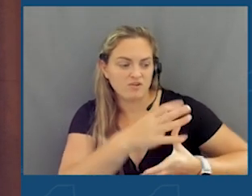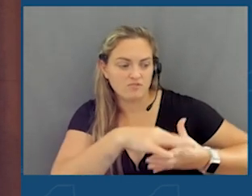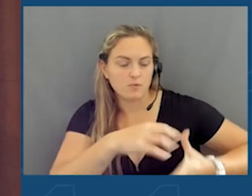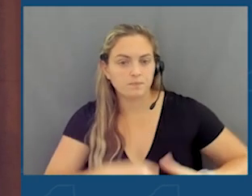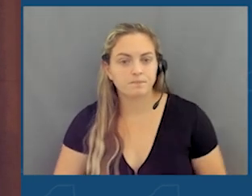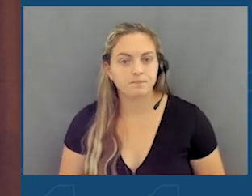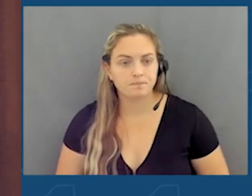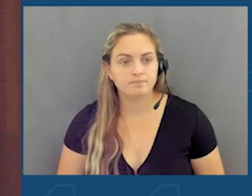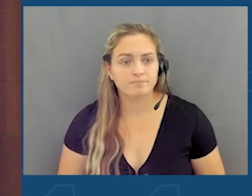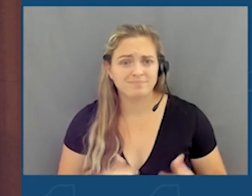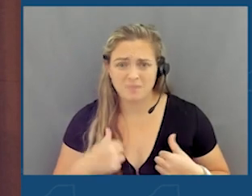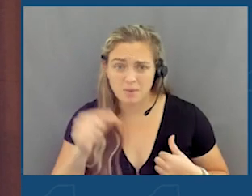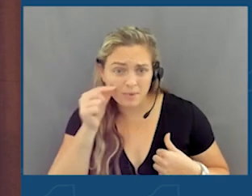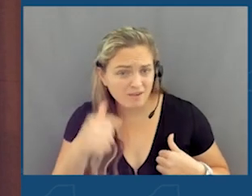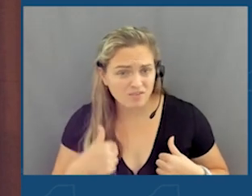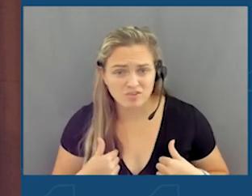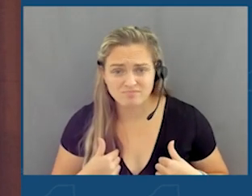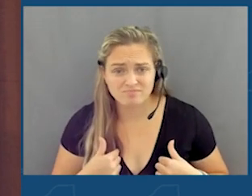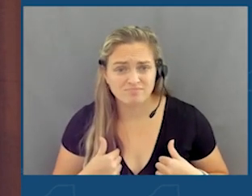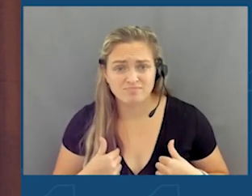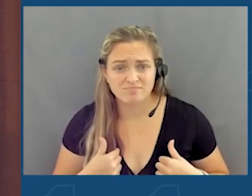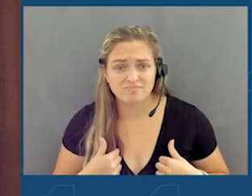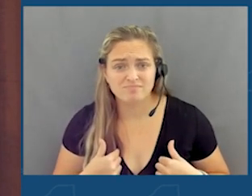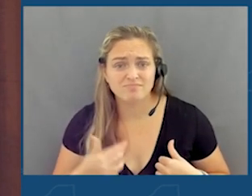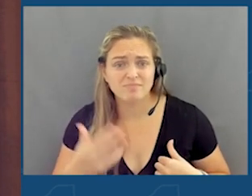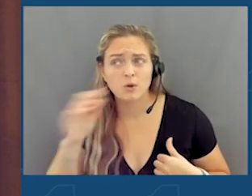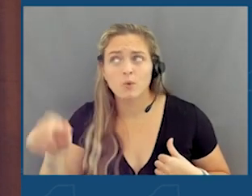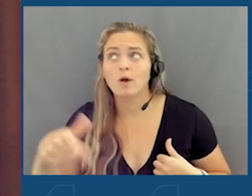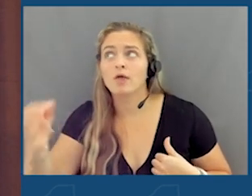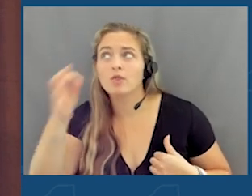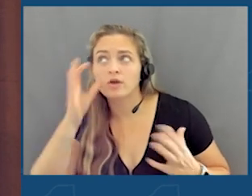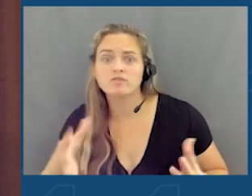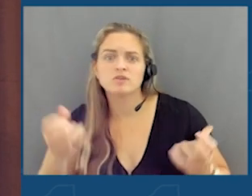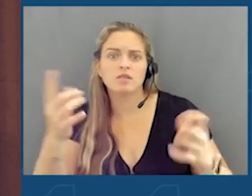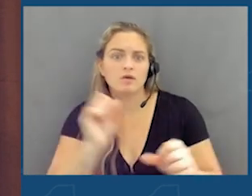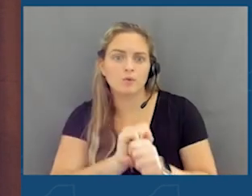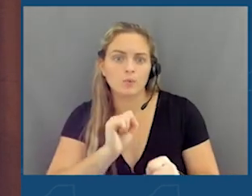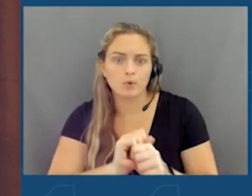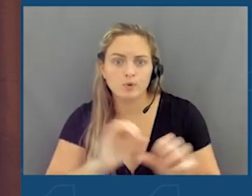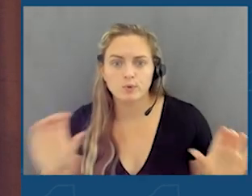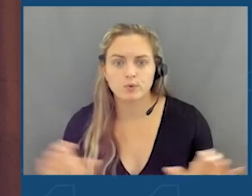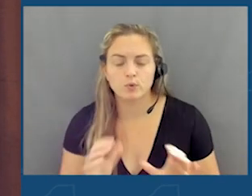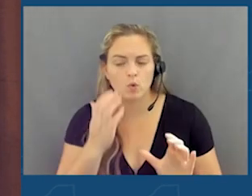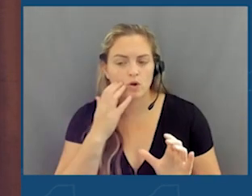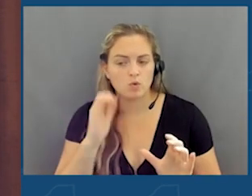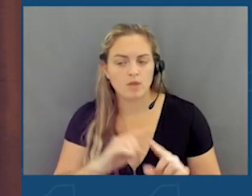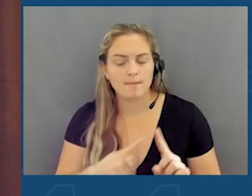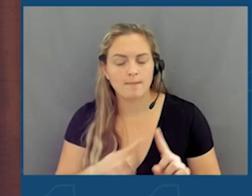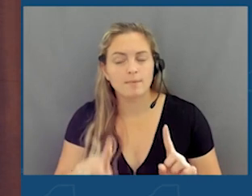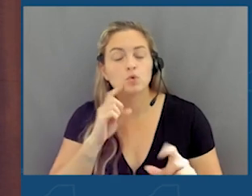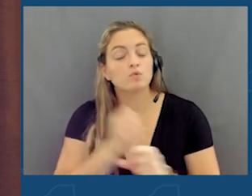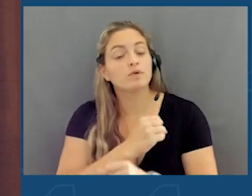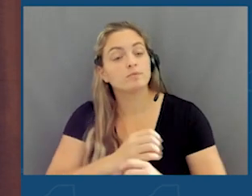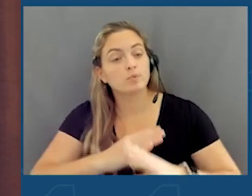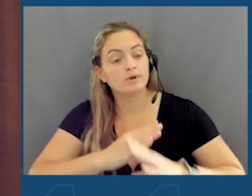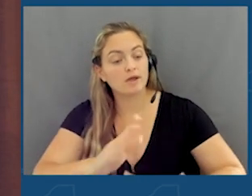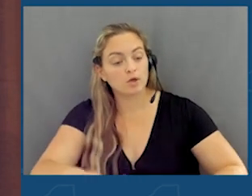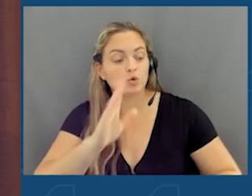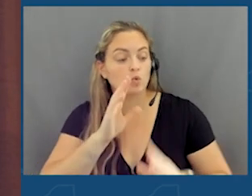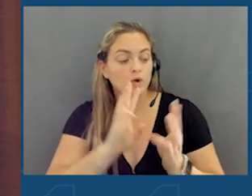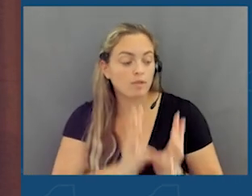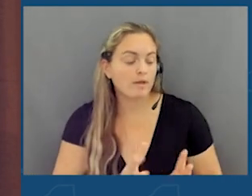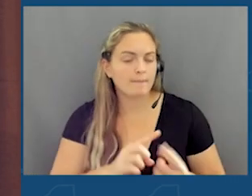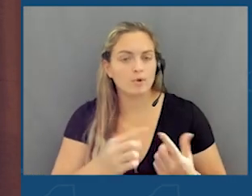And I'm a governor. I know other governors have a lot of work to do. You are fighting to protect your climate. You're trying to bring